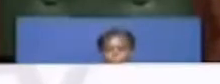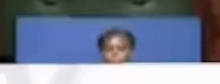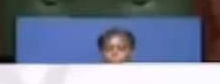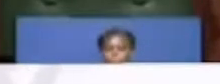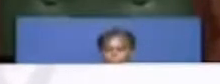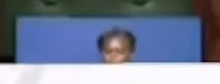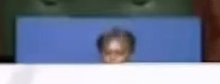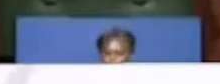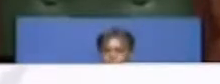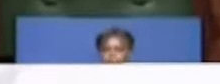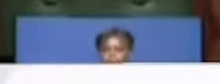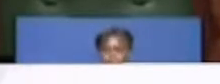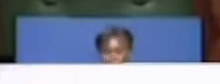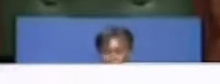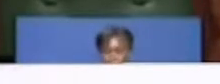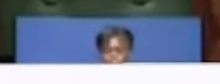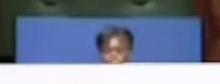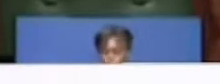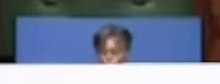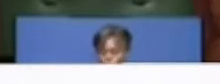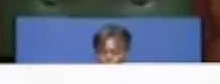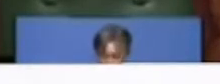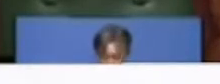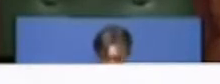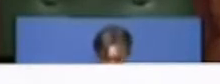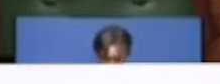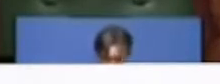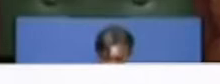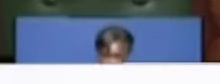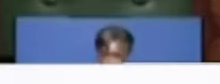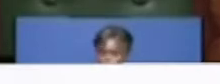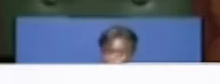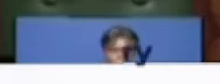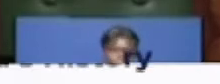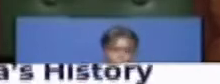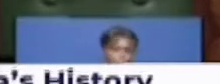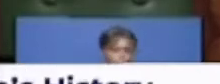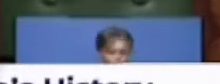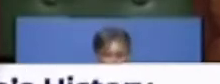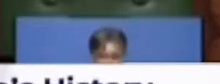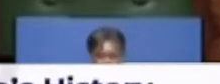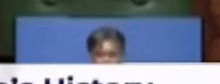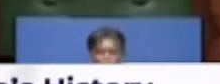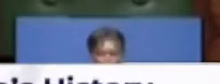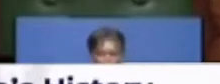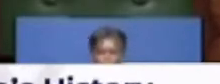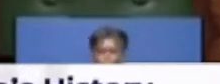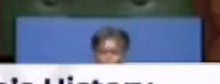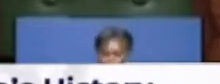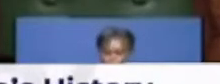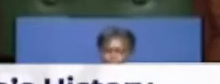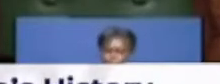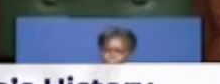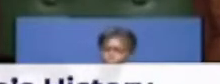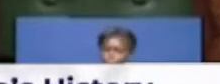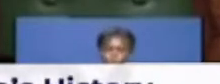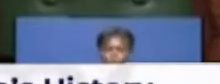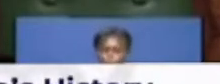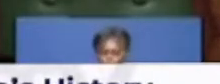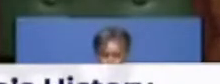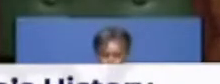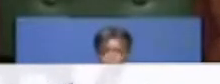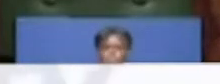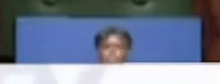each part appreciates its role and the contribution of other parts, then the body is able to function effectively.